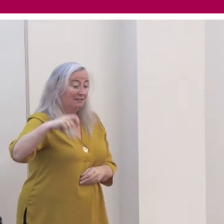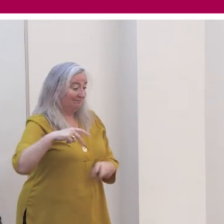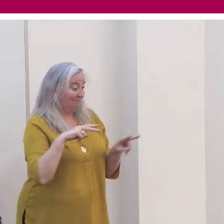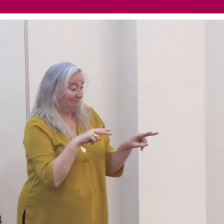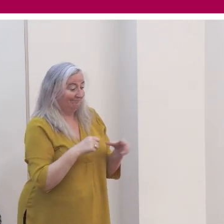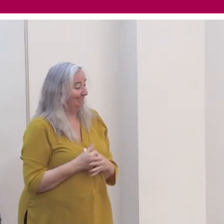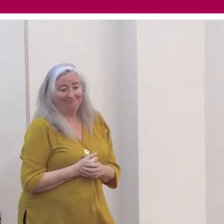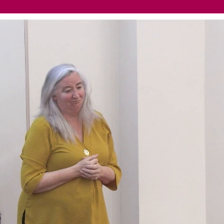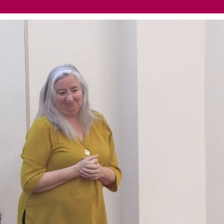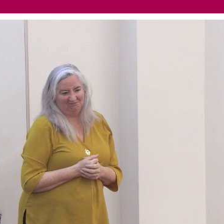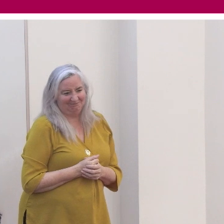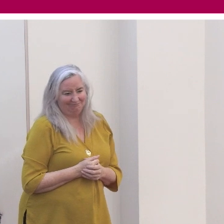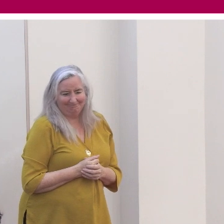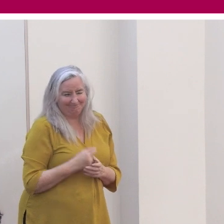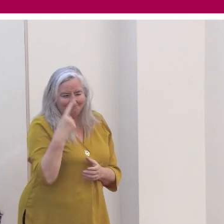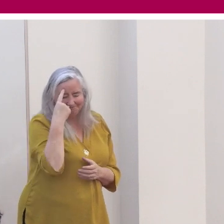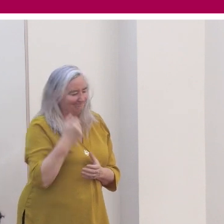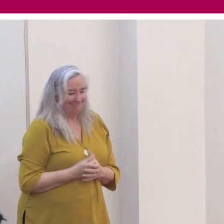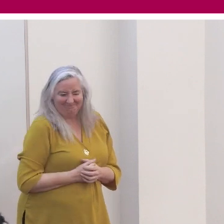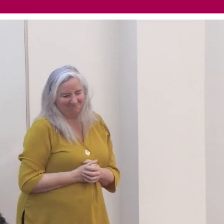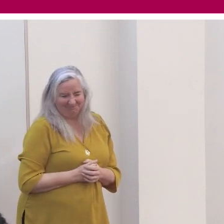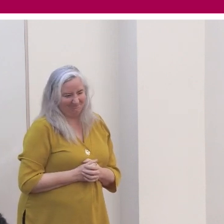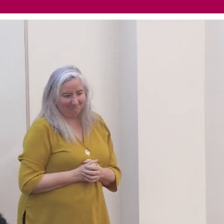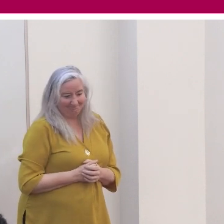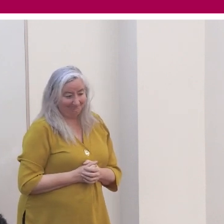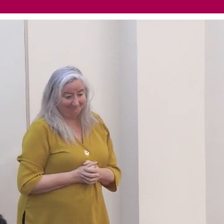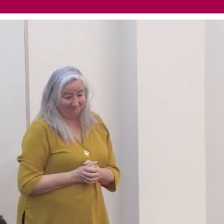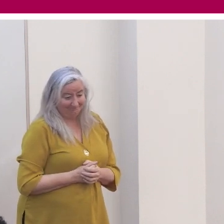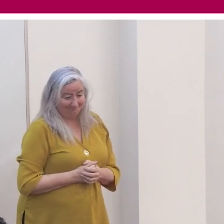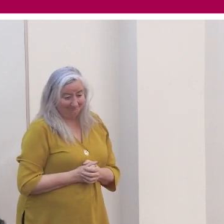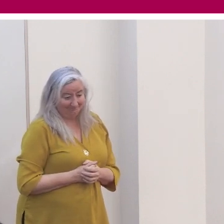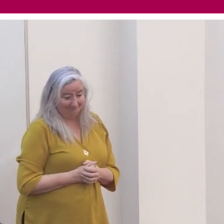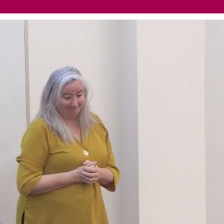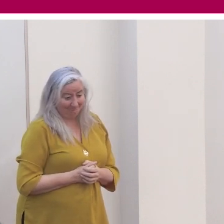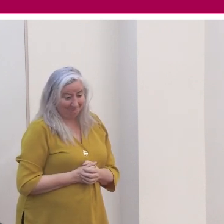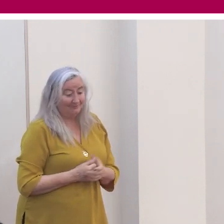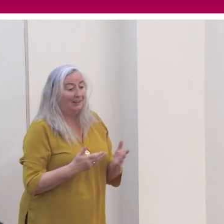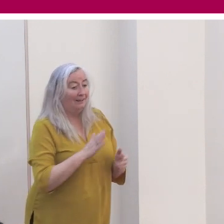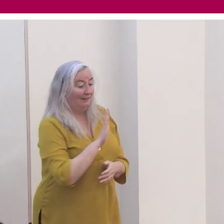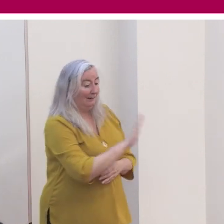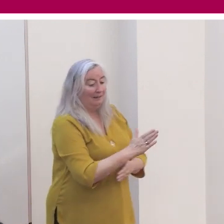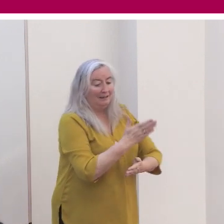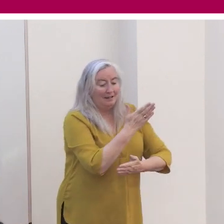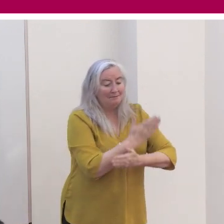they take the moment they even disclose the disability in the justice system. They feel like it's a